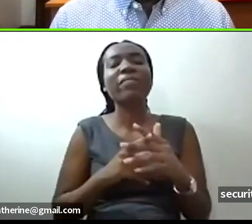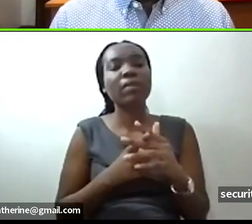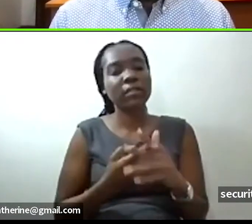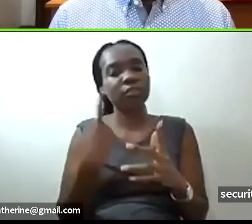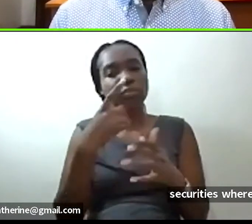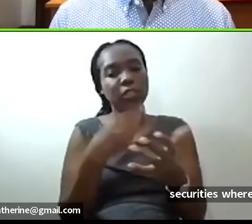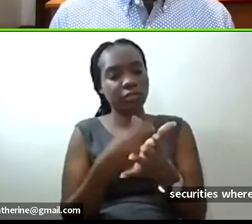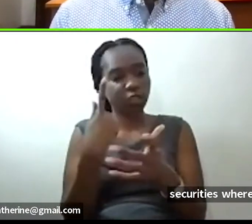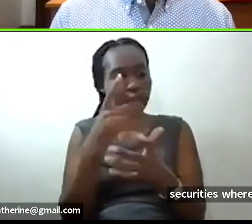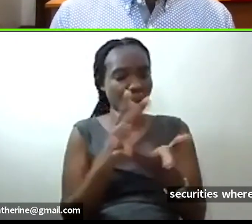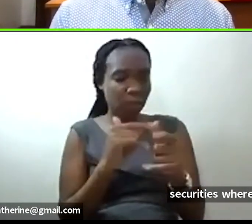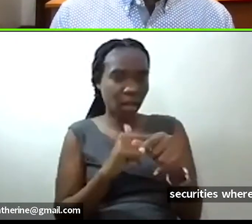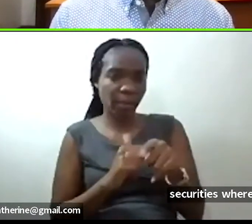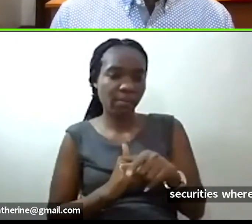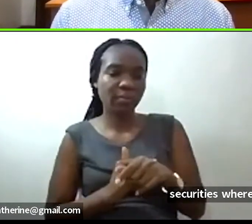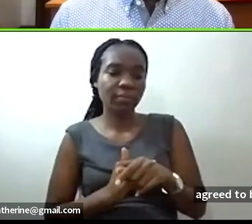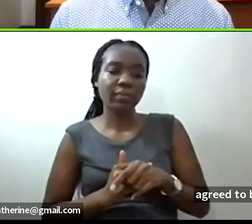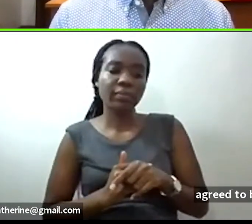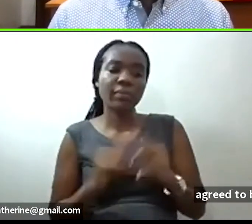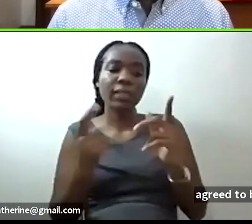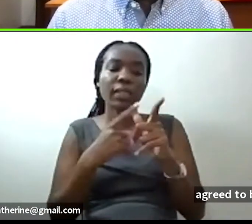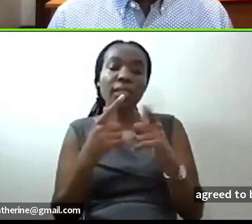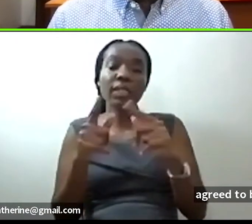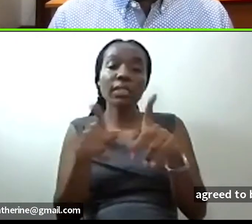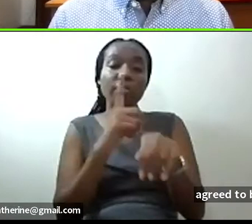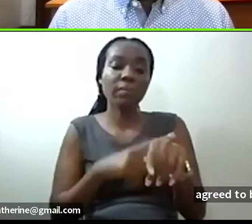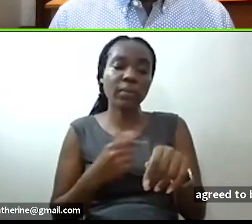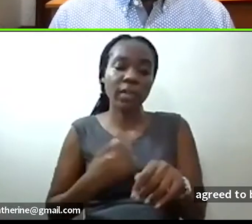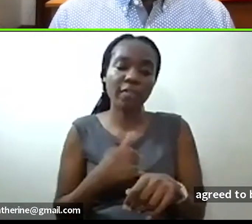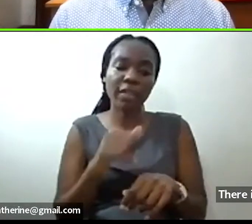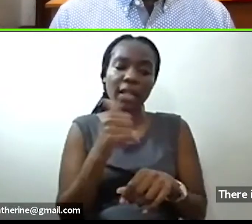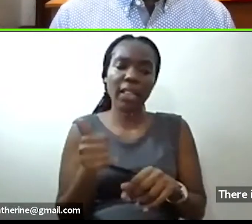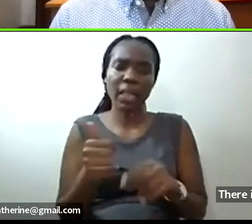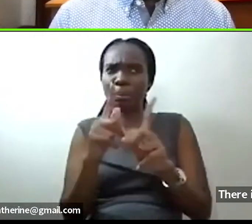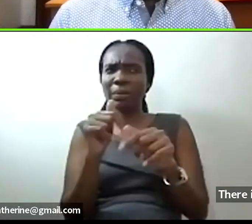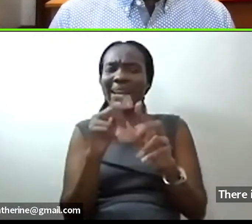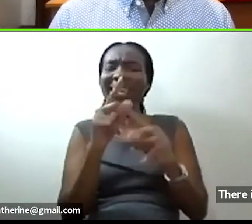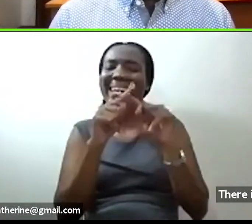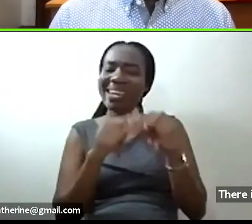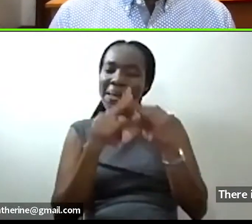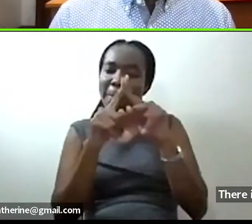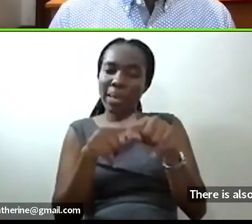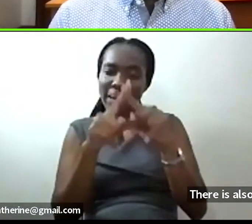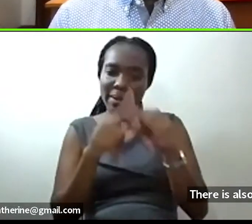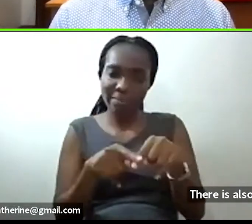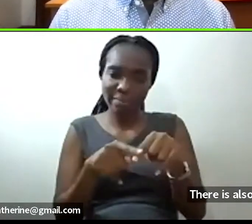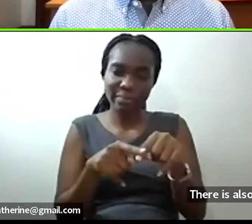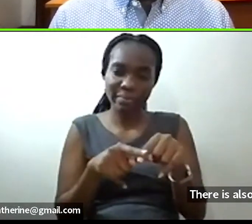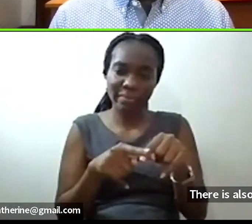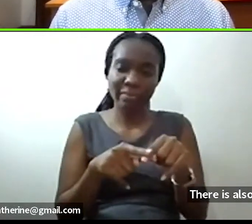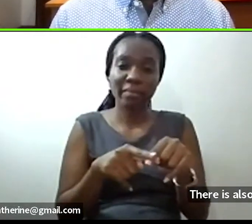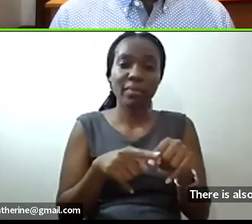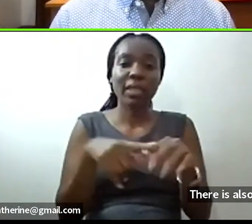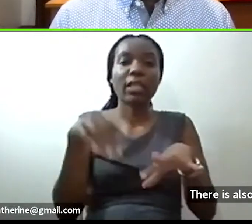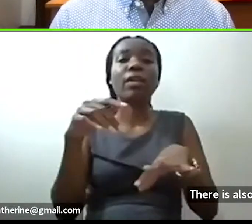period. There is also a floating rate that is dependent on the prevailing reference